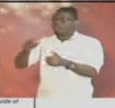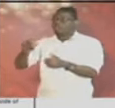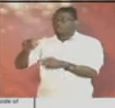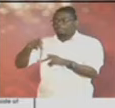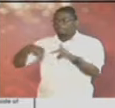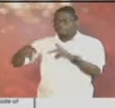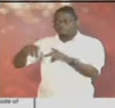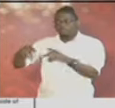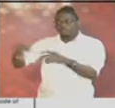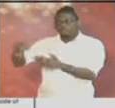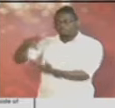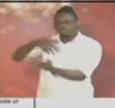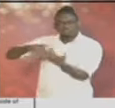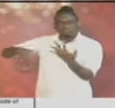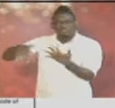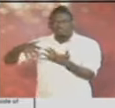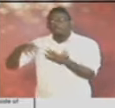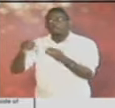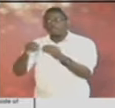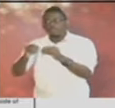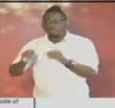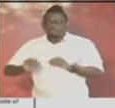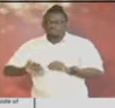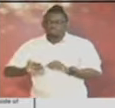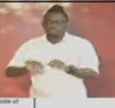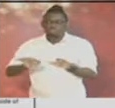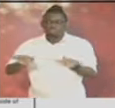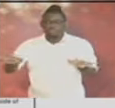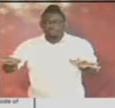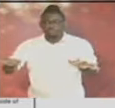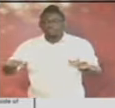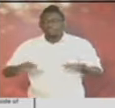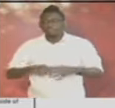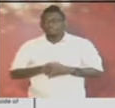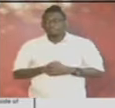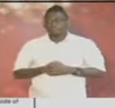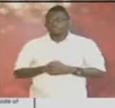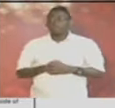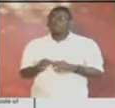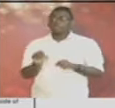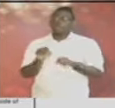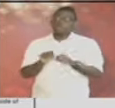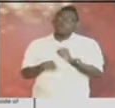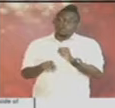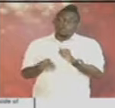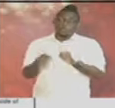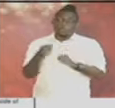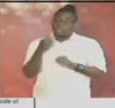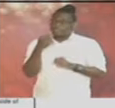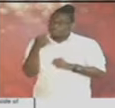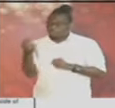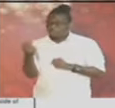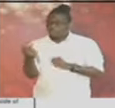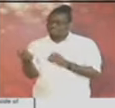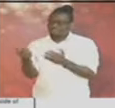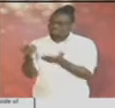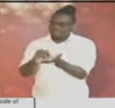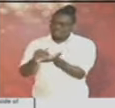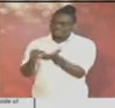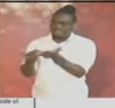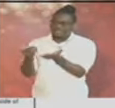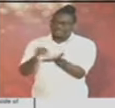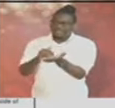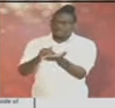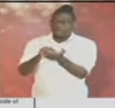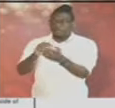to these index cases. And what we really do want to emphasize is that where we have the